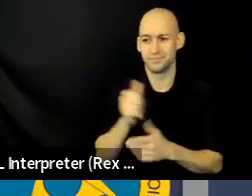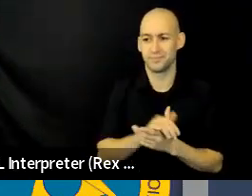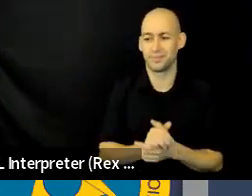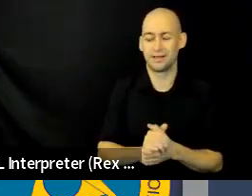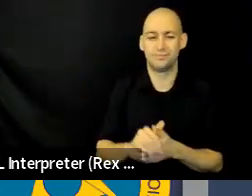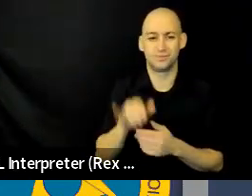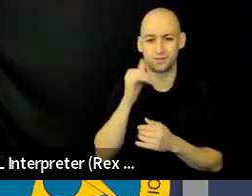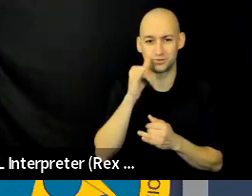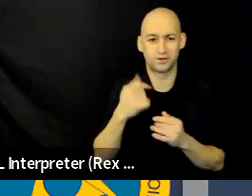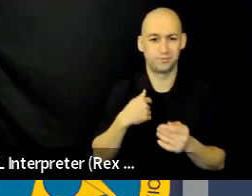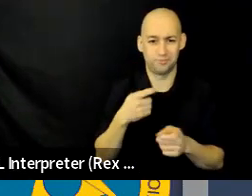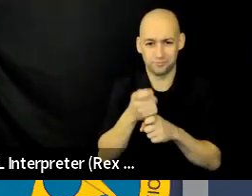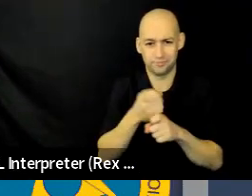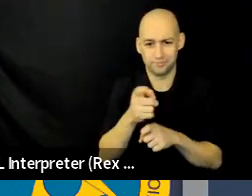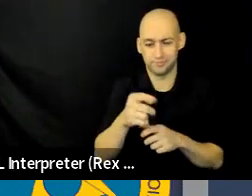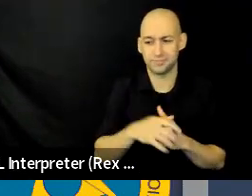we do.